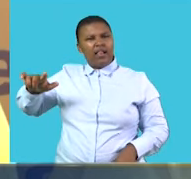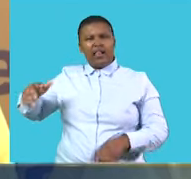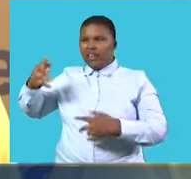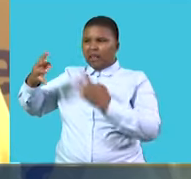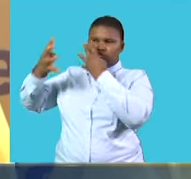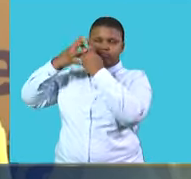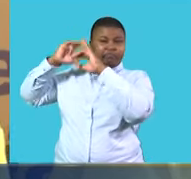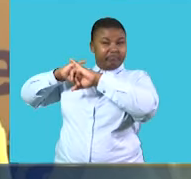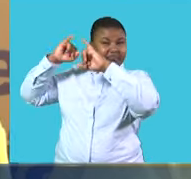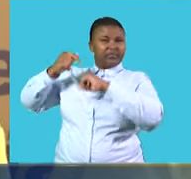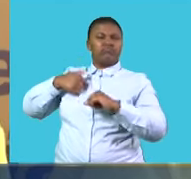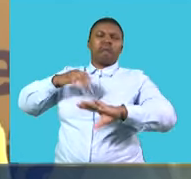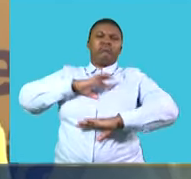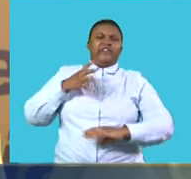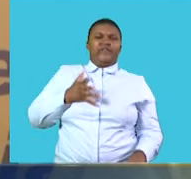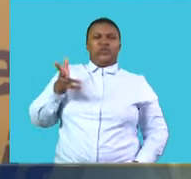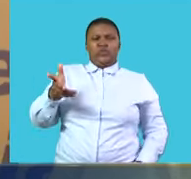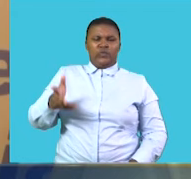satisfied this is what I want.